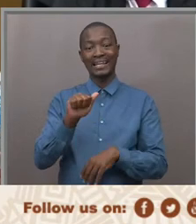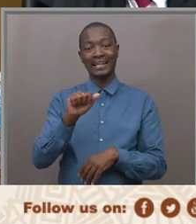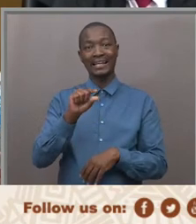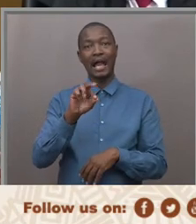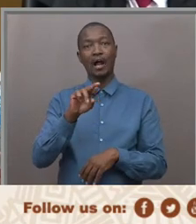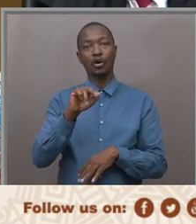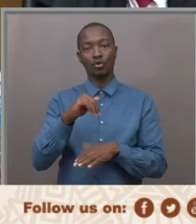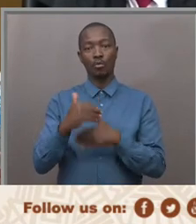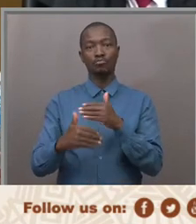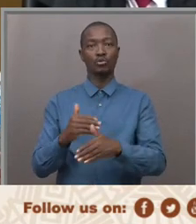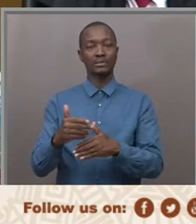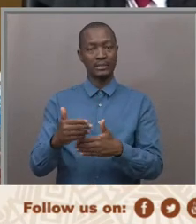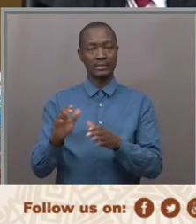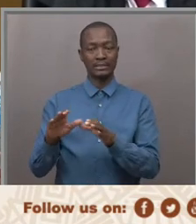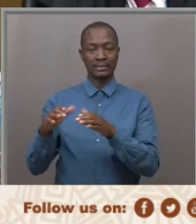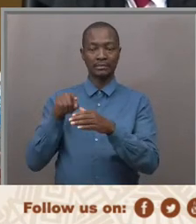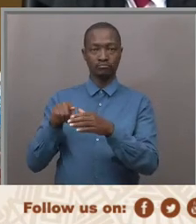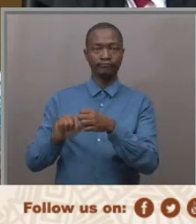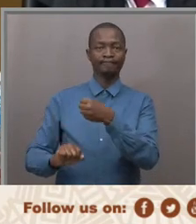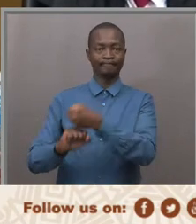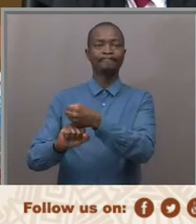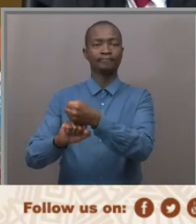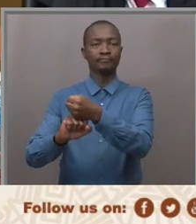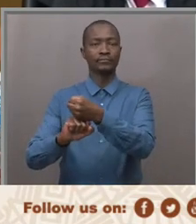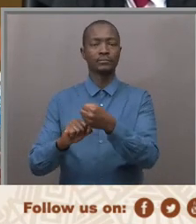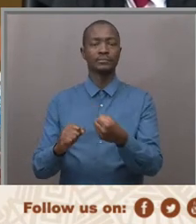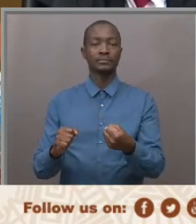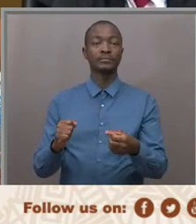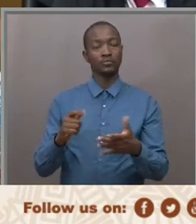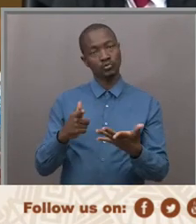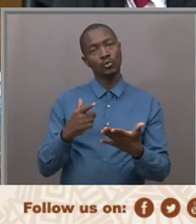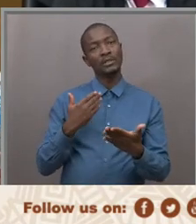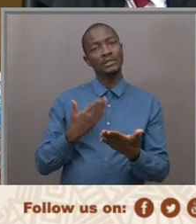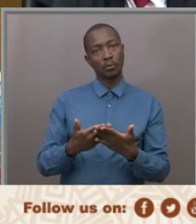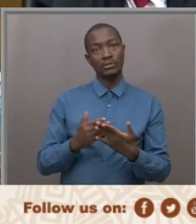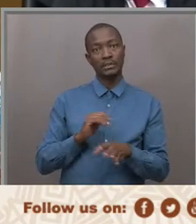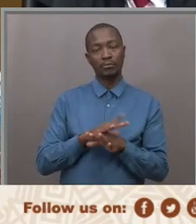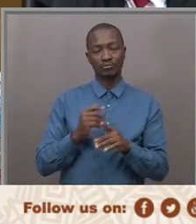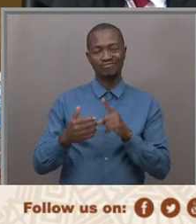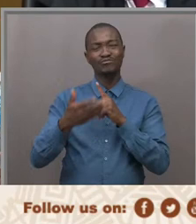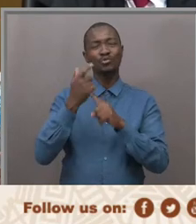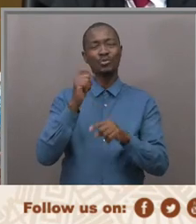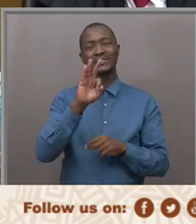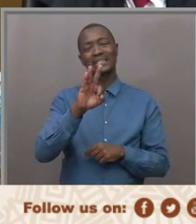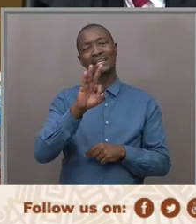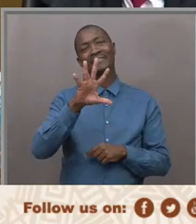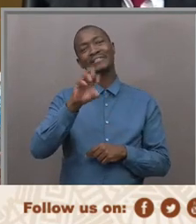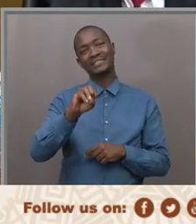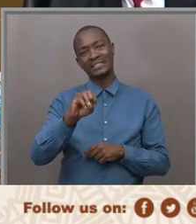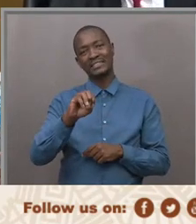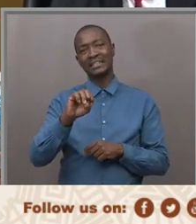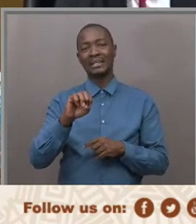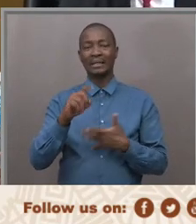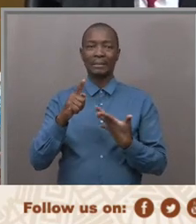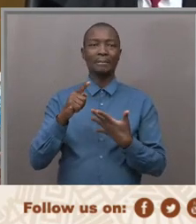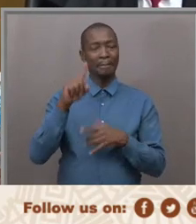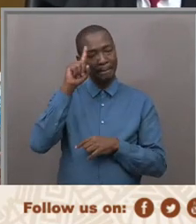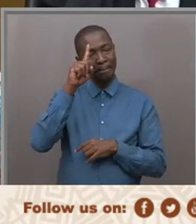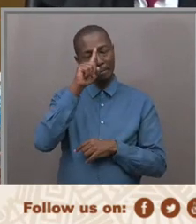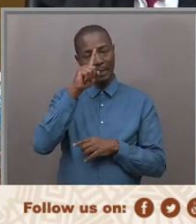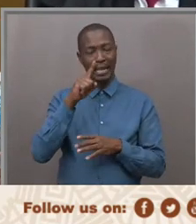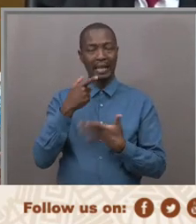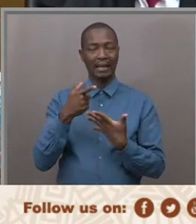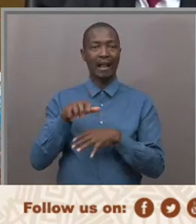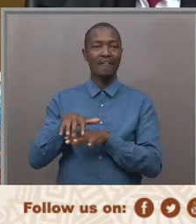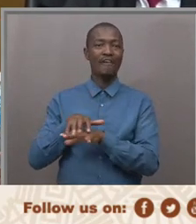agro-processing sector. So it is possible to reach 350 black smallholder farmers and help